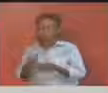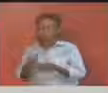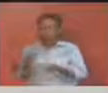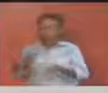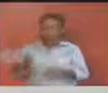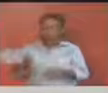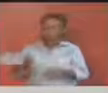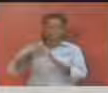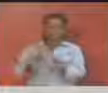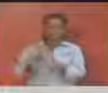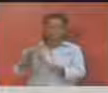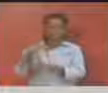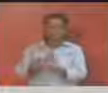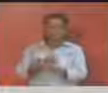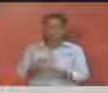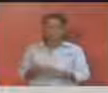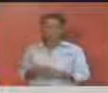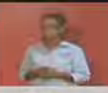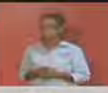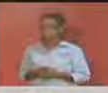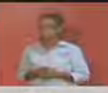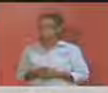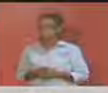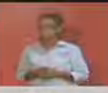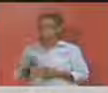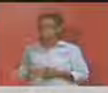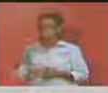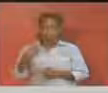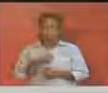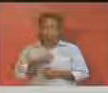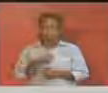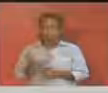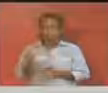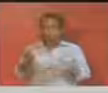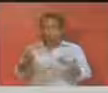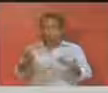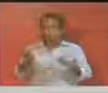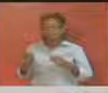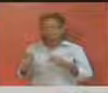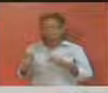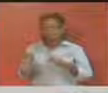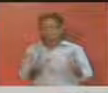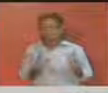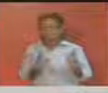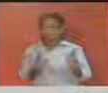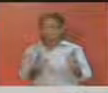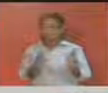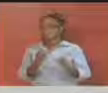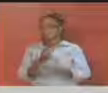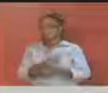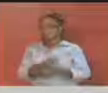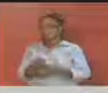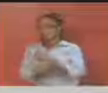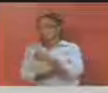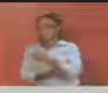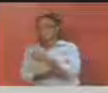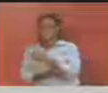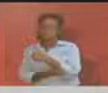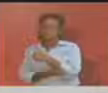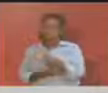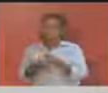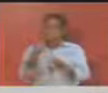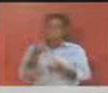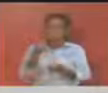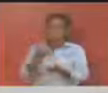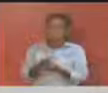October means that we are willing and ready to talk to anyone. However, the final